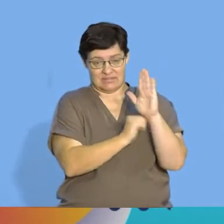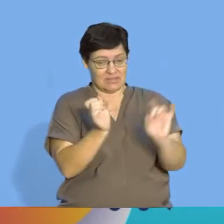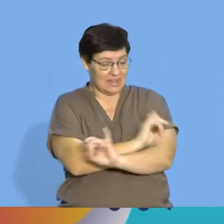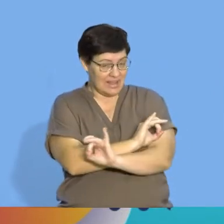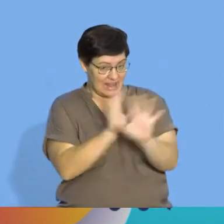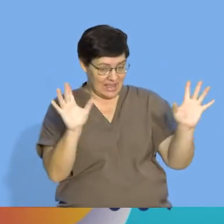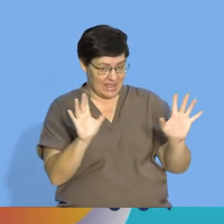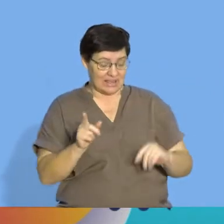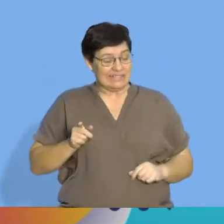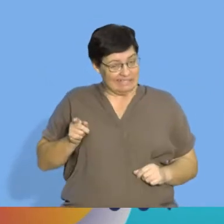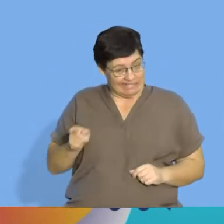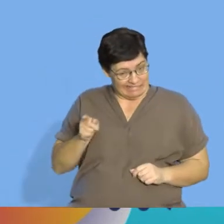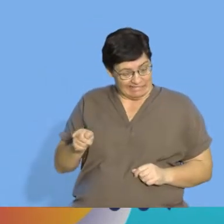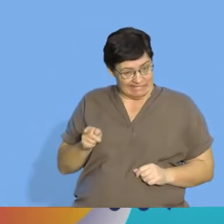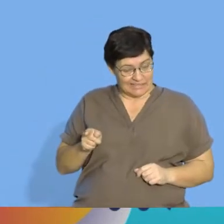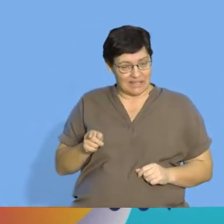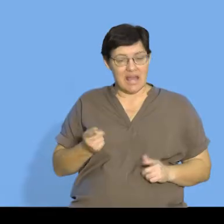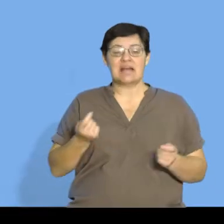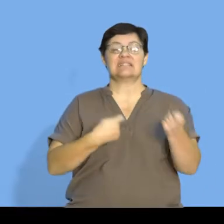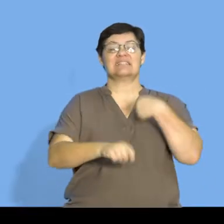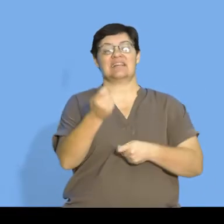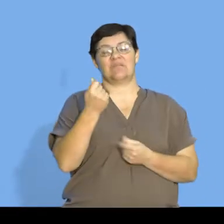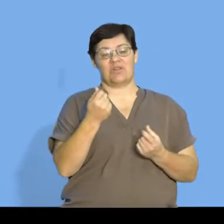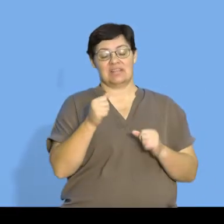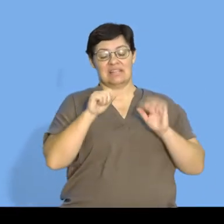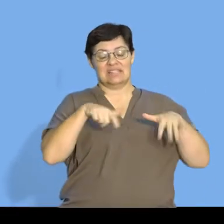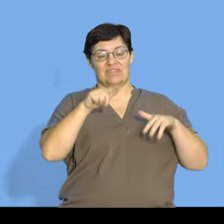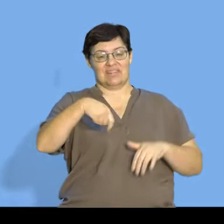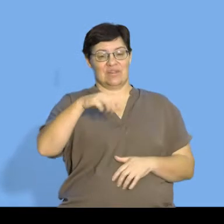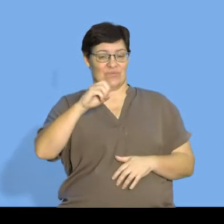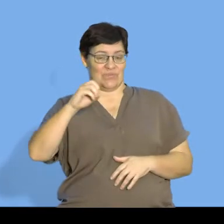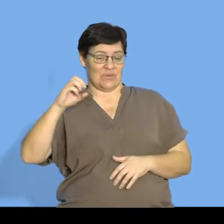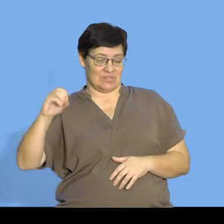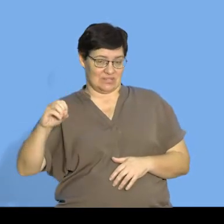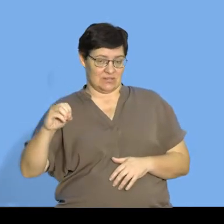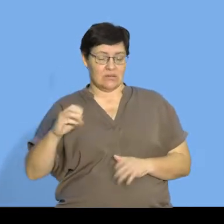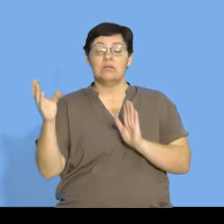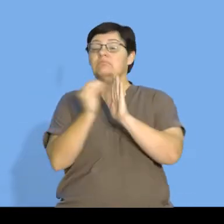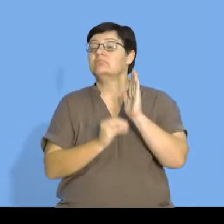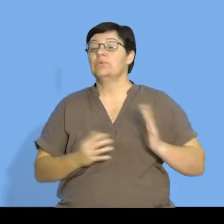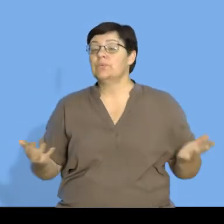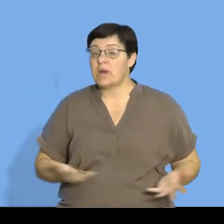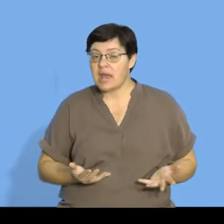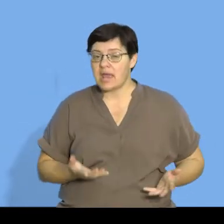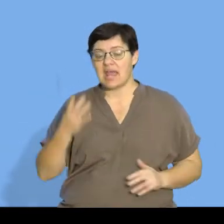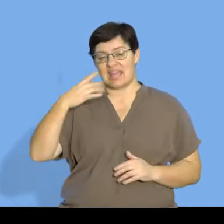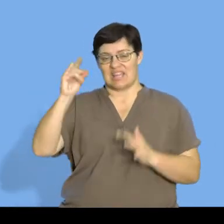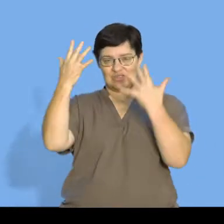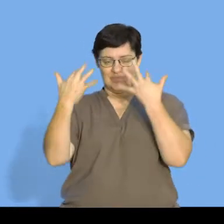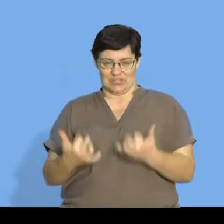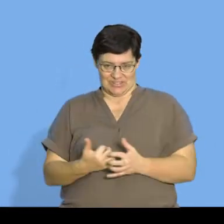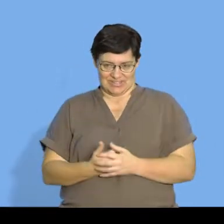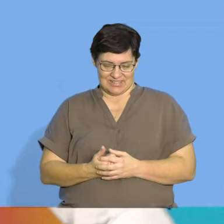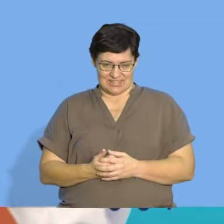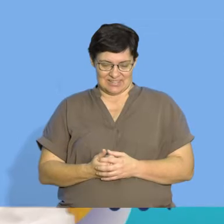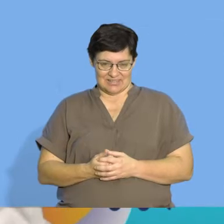clarify it once again. This one here is the selling price of 17,000, and this needs to be recorded in my cash